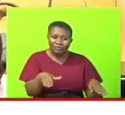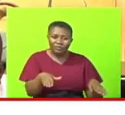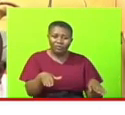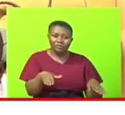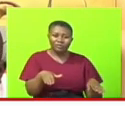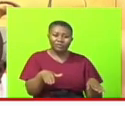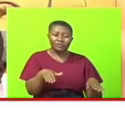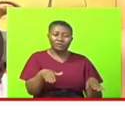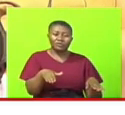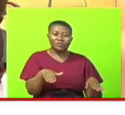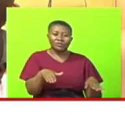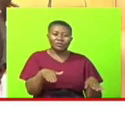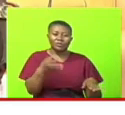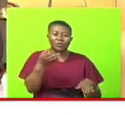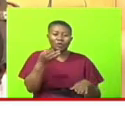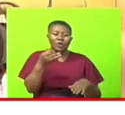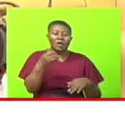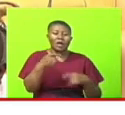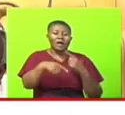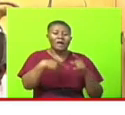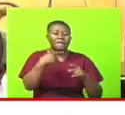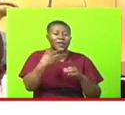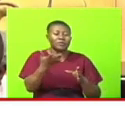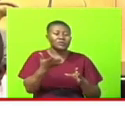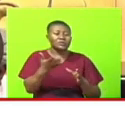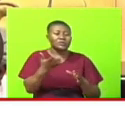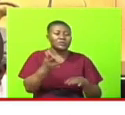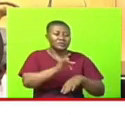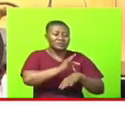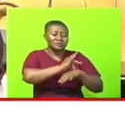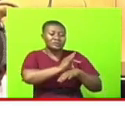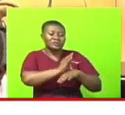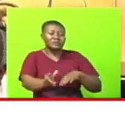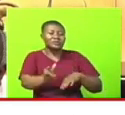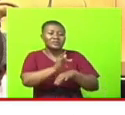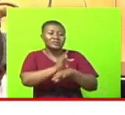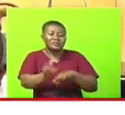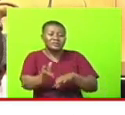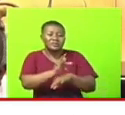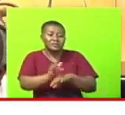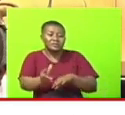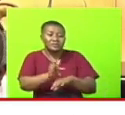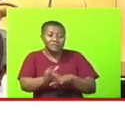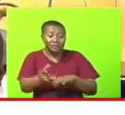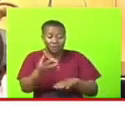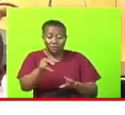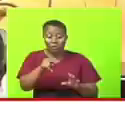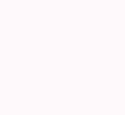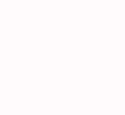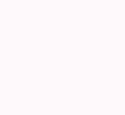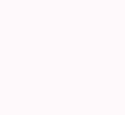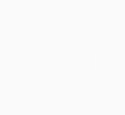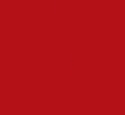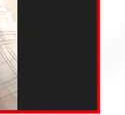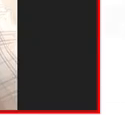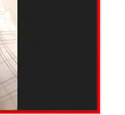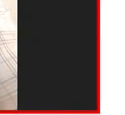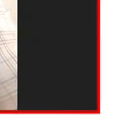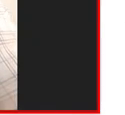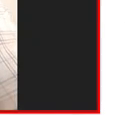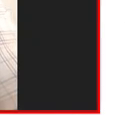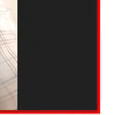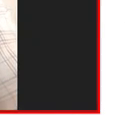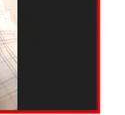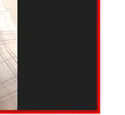a vacancy, so that the speaker can use that as a basis to make his decision. Okay. Lawyer Adofo, can the